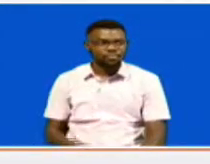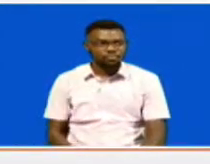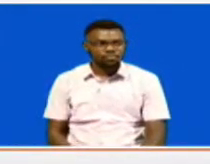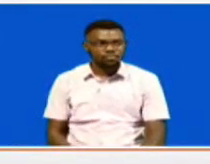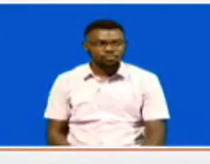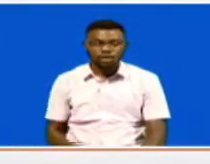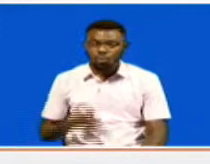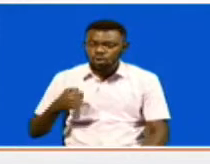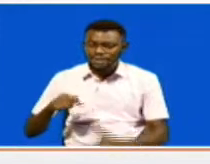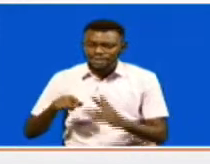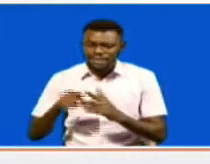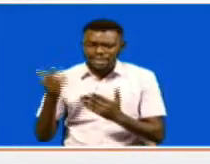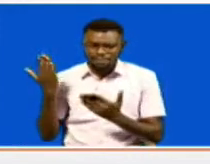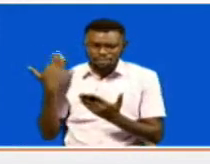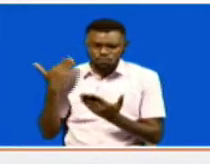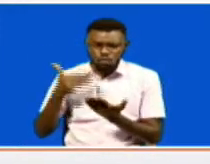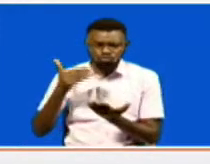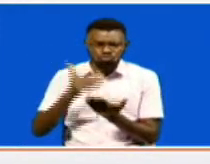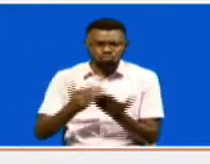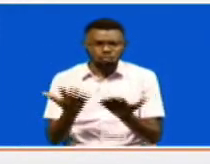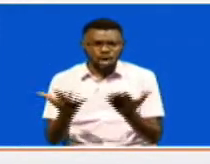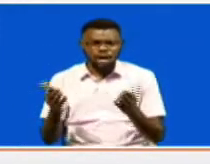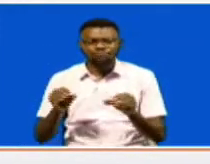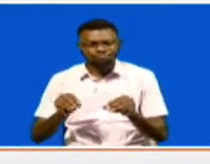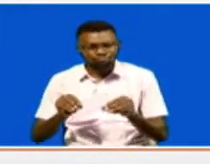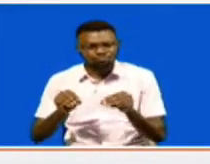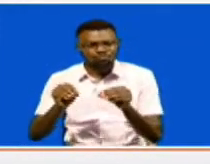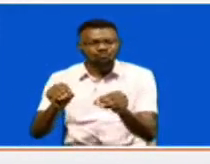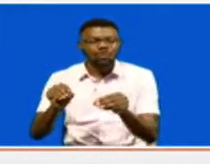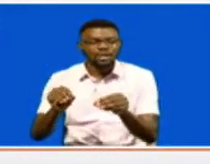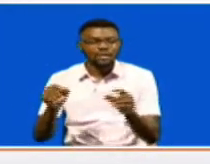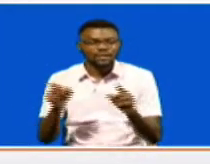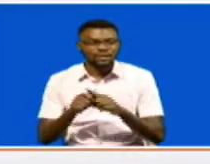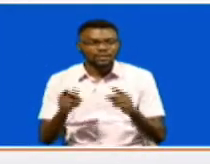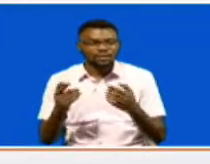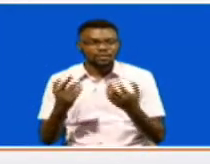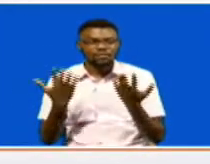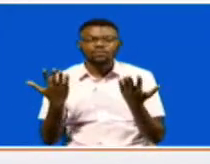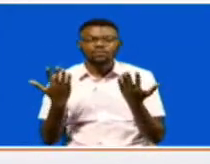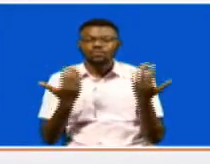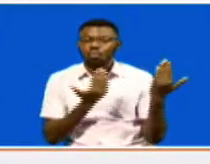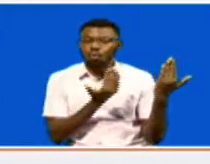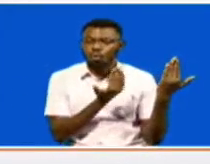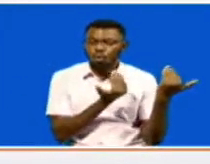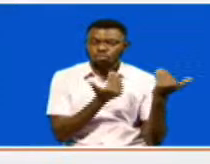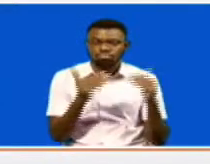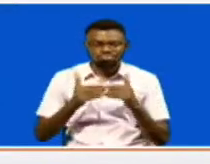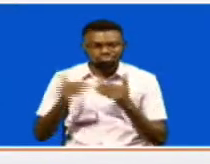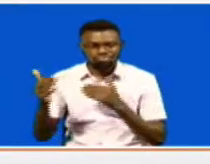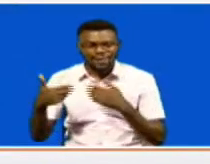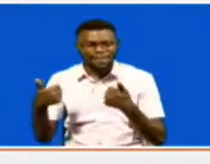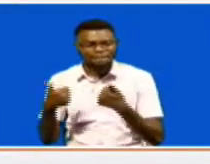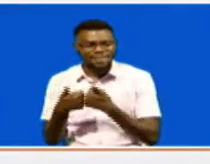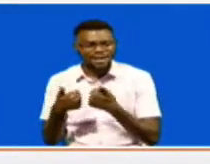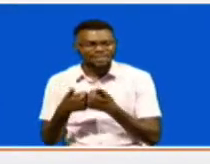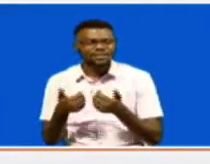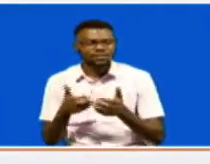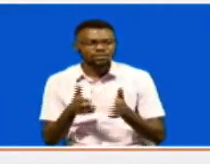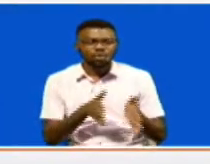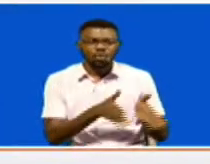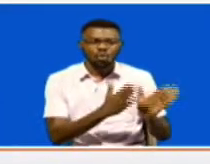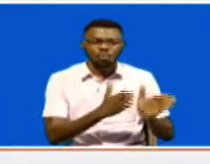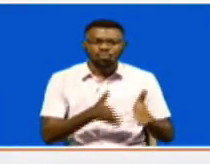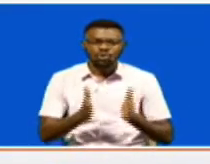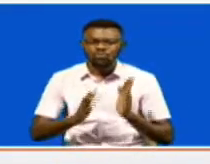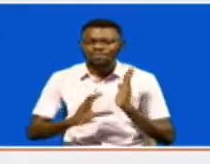tuna start from where we left, and it's something that we have to look forward to the coming matches, because it's another opportunity to make this